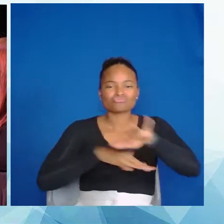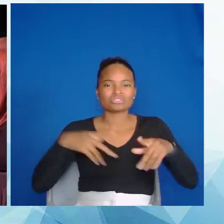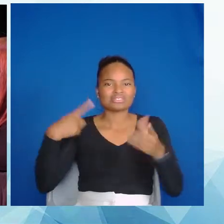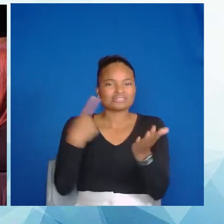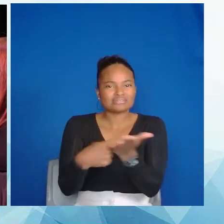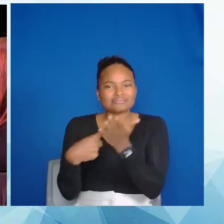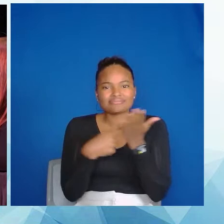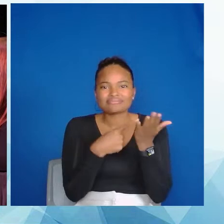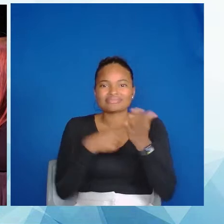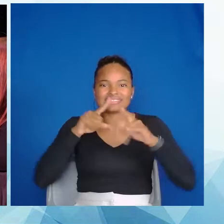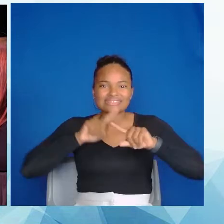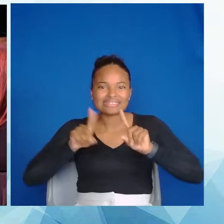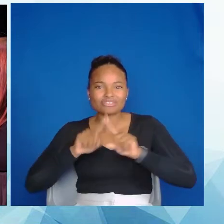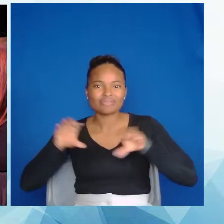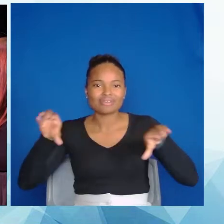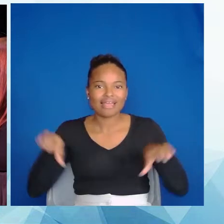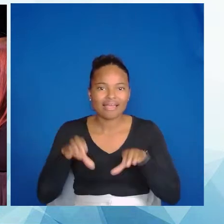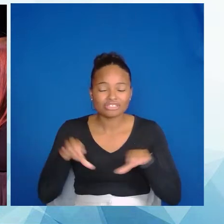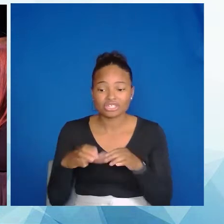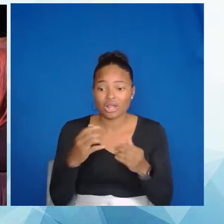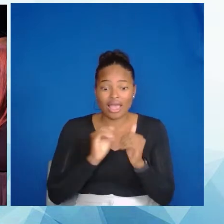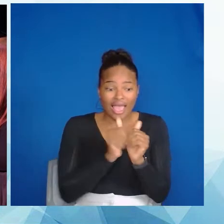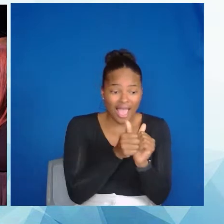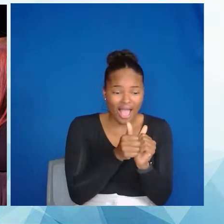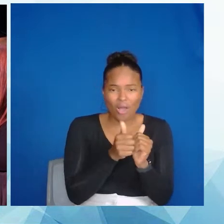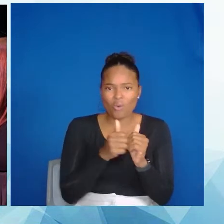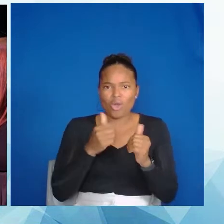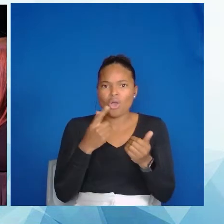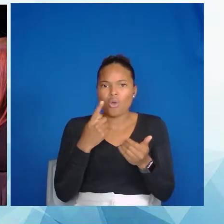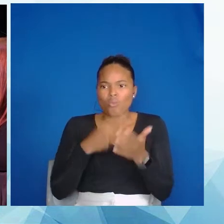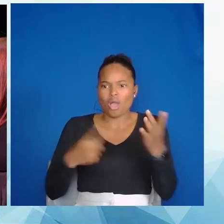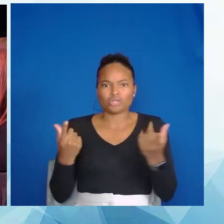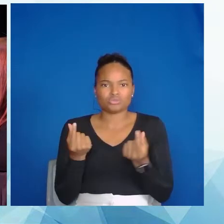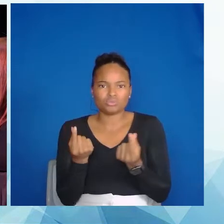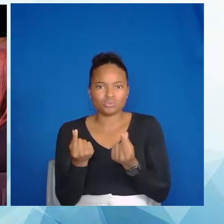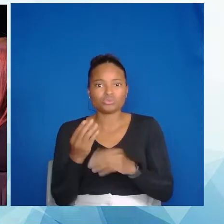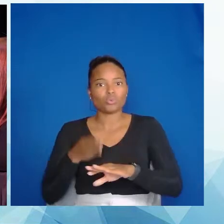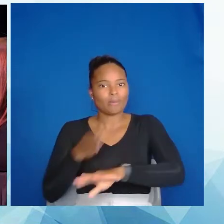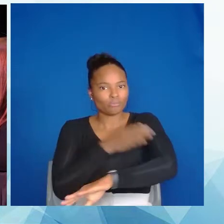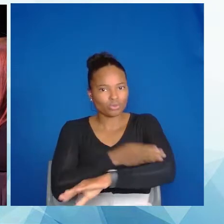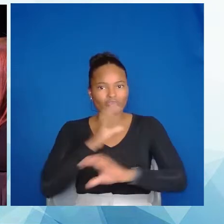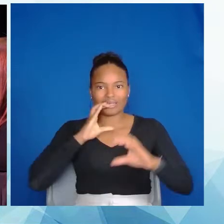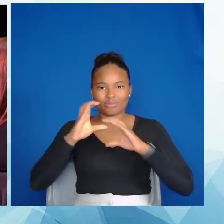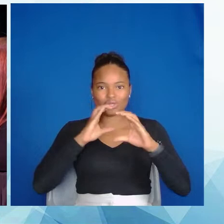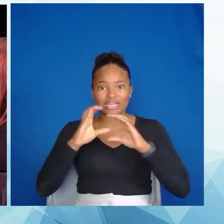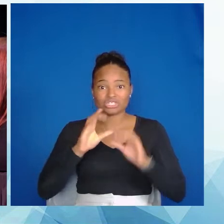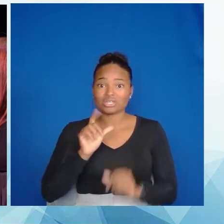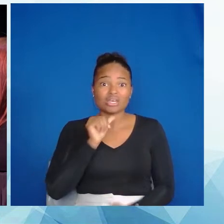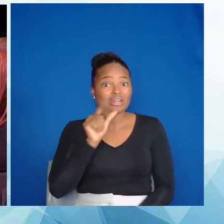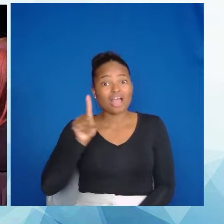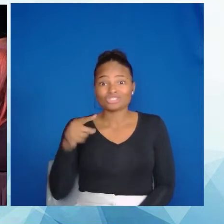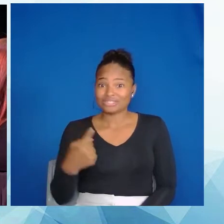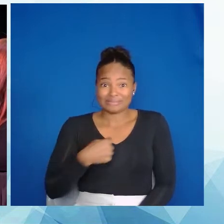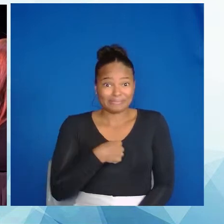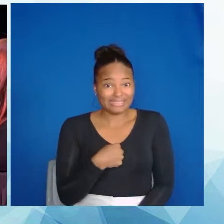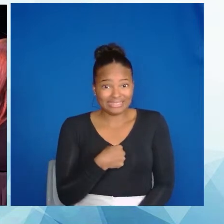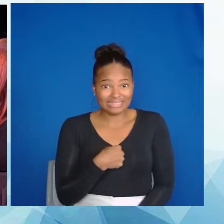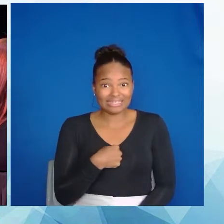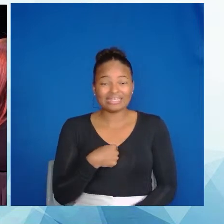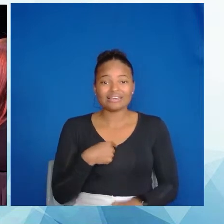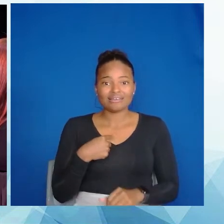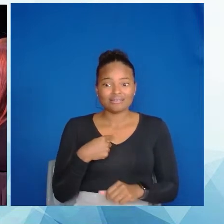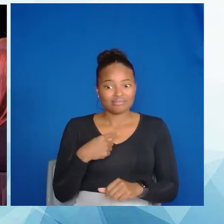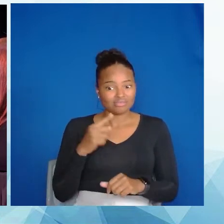can do to improve communications. And not just me or our assistant